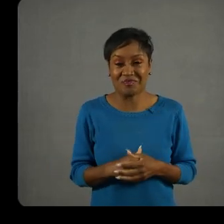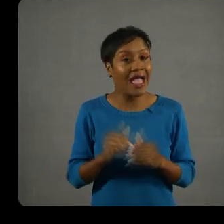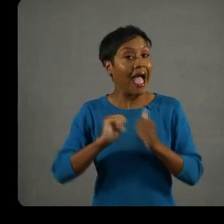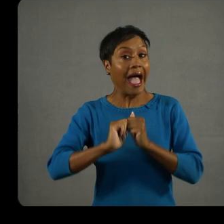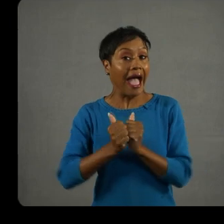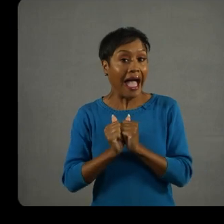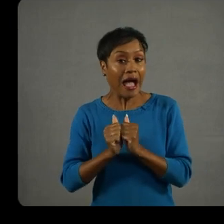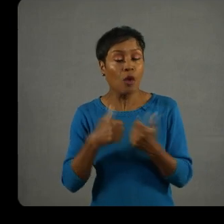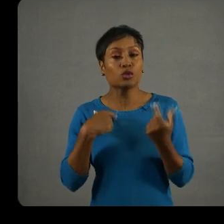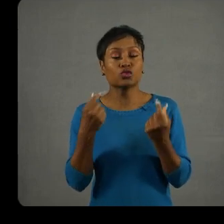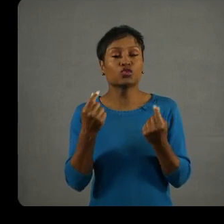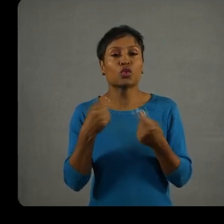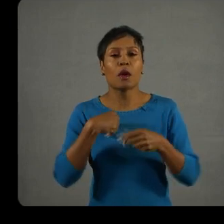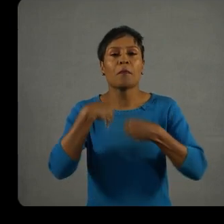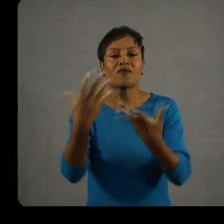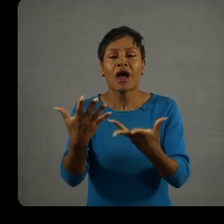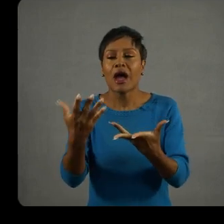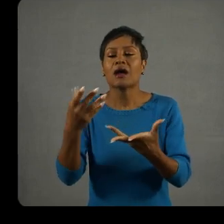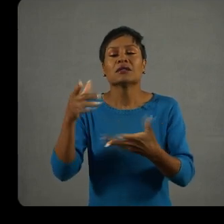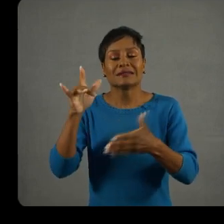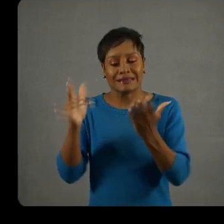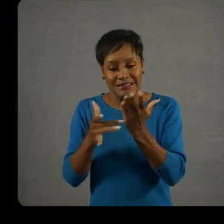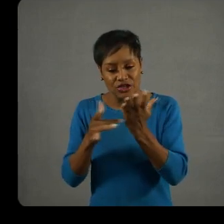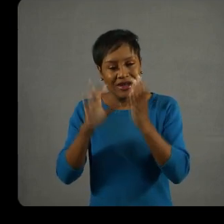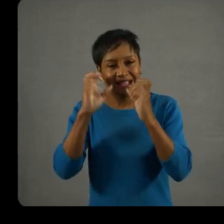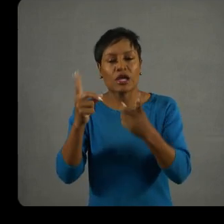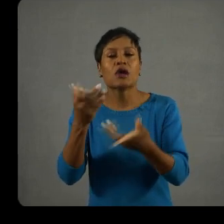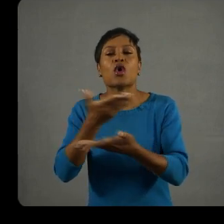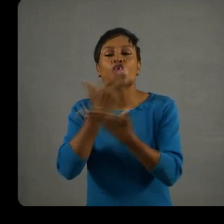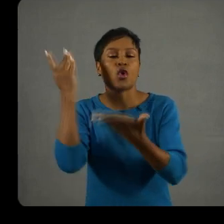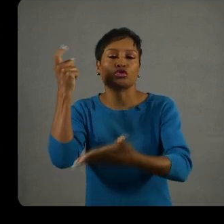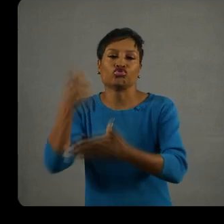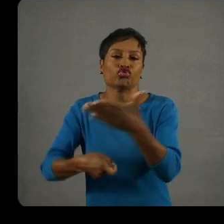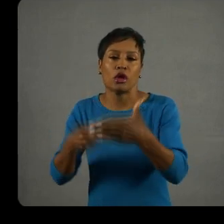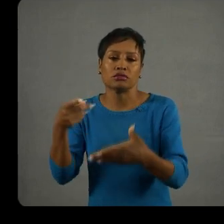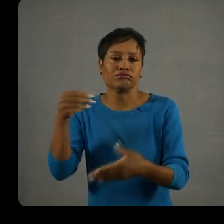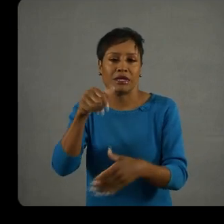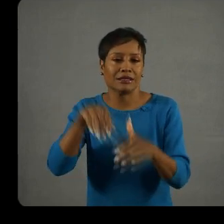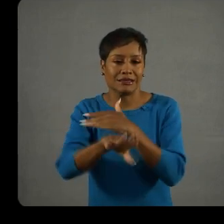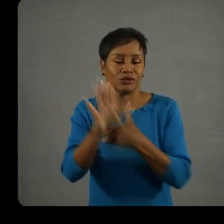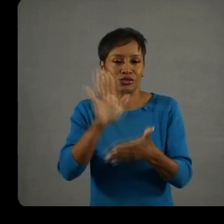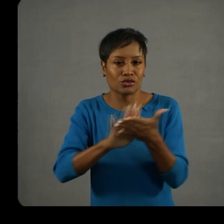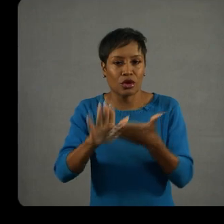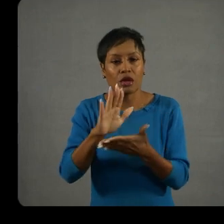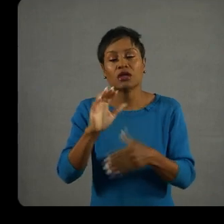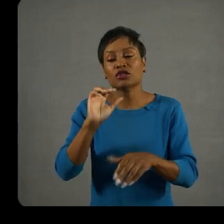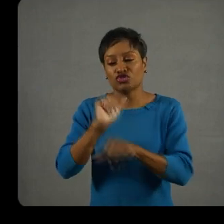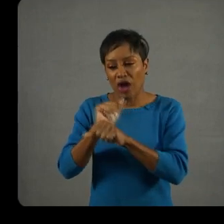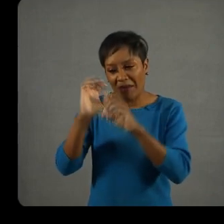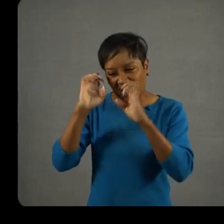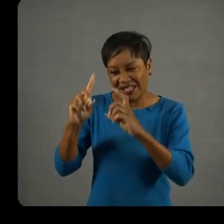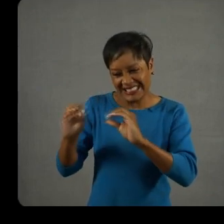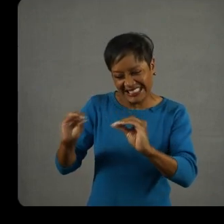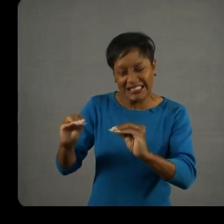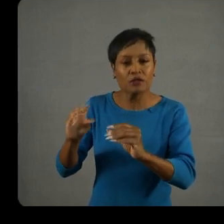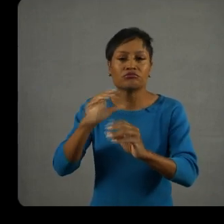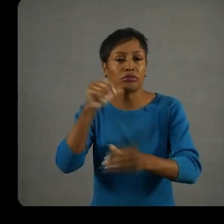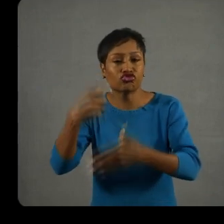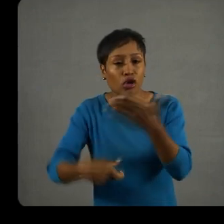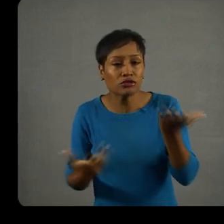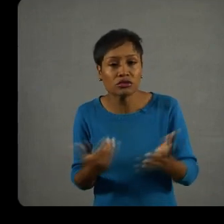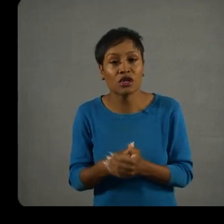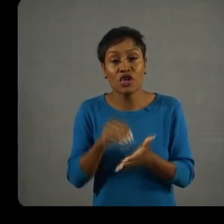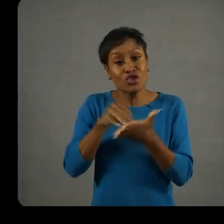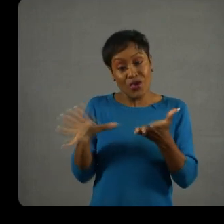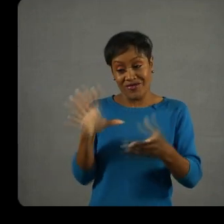work is by providing tuition-free technology education and job training programs for our young people. The students in our programs,